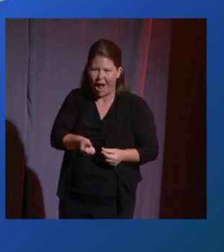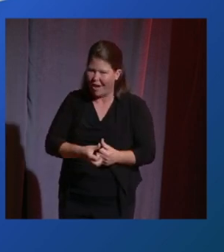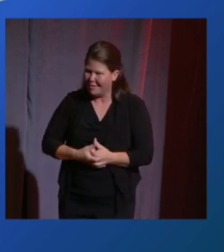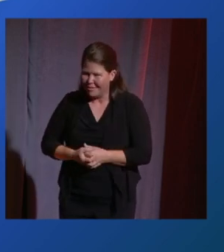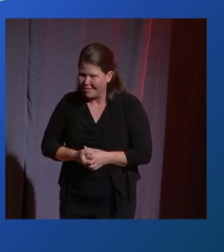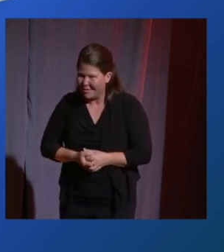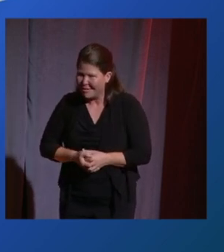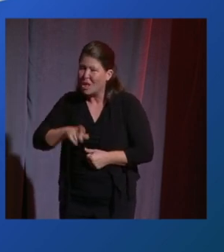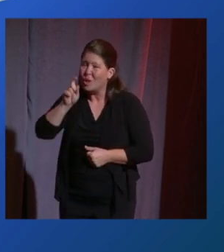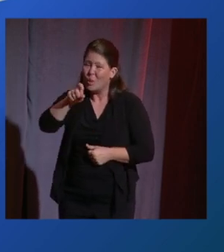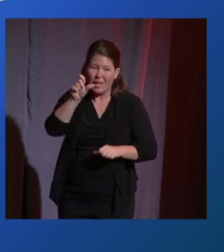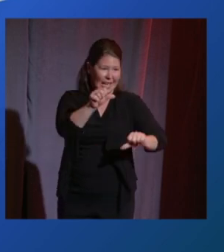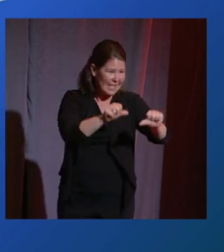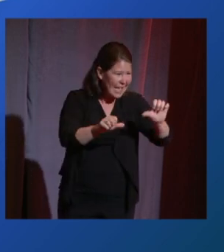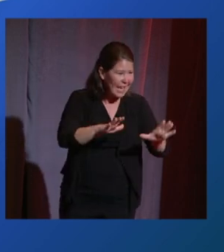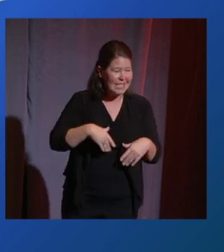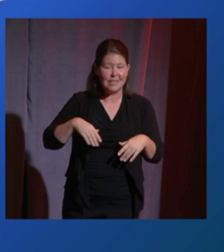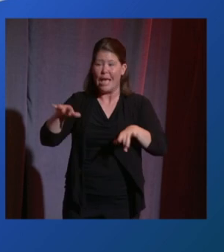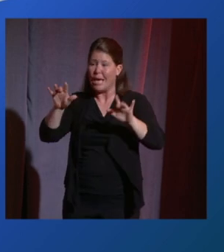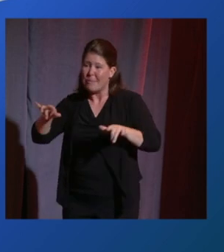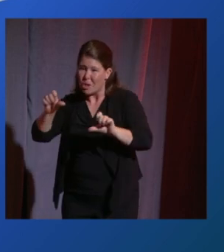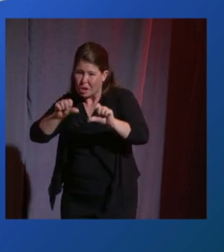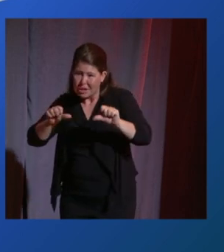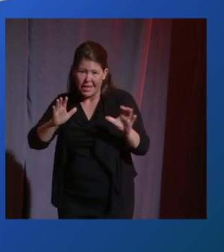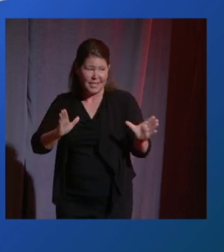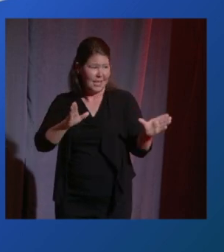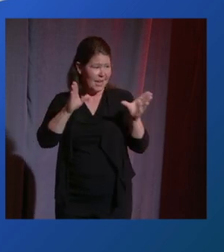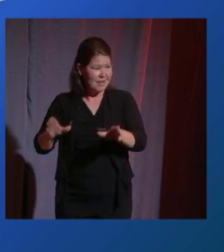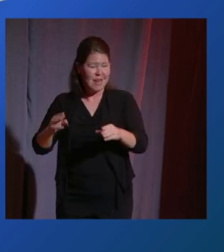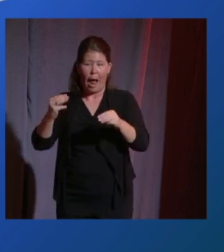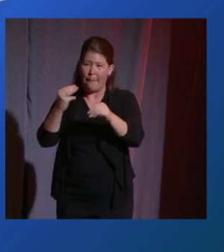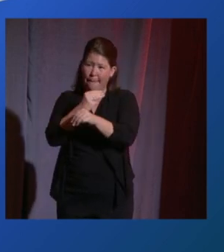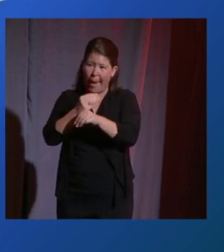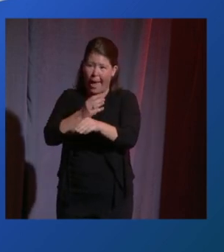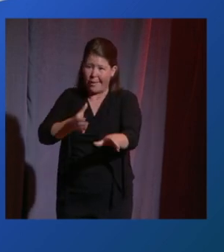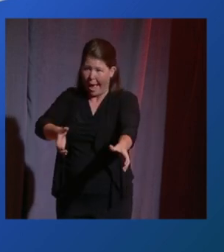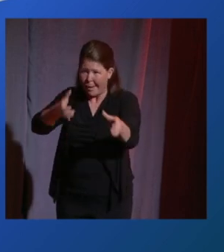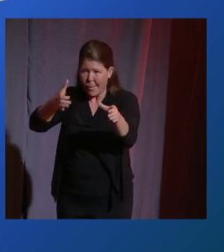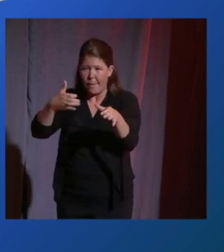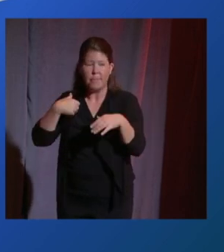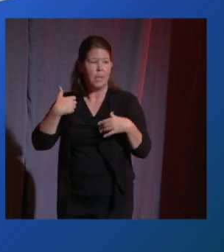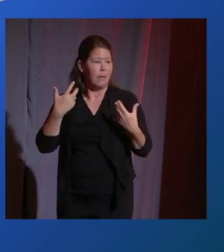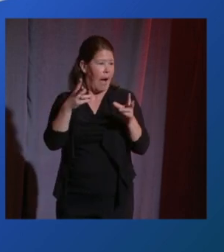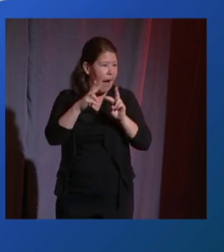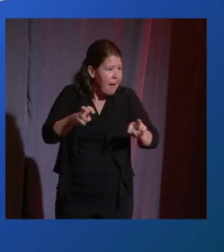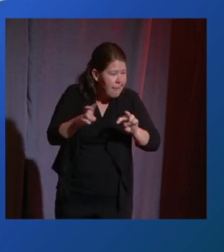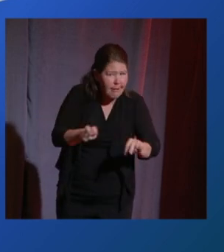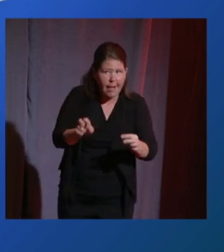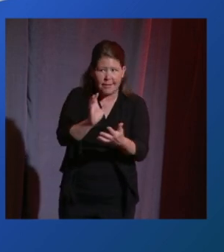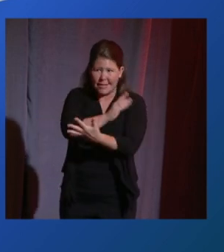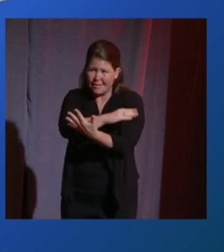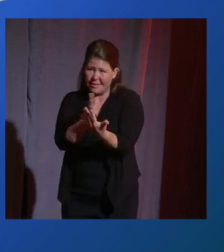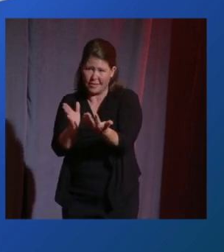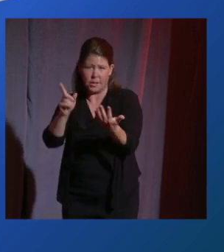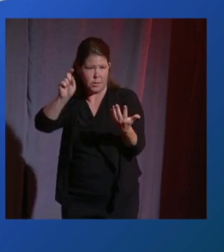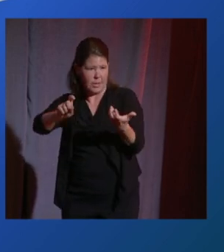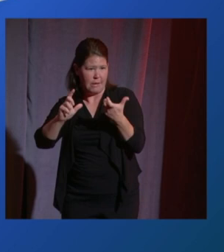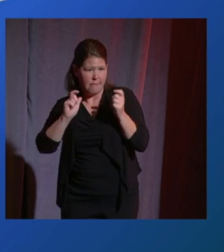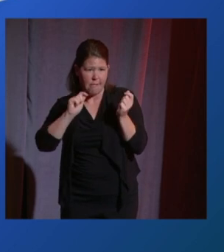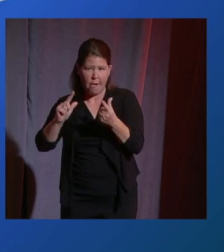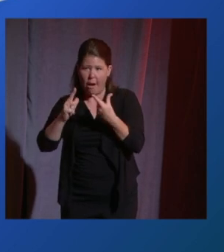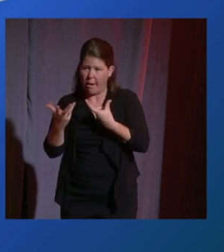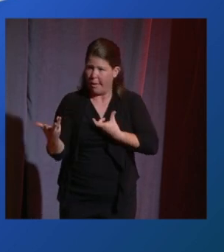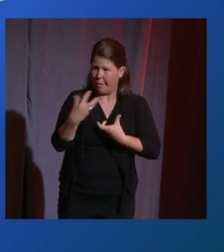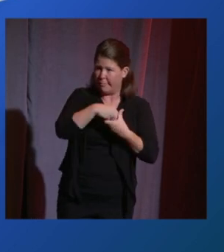mathematicians you need the analysis you need everyone able to come together in a comfortable environment and I really believe that